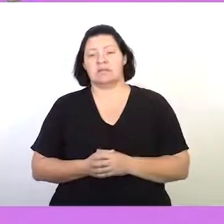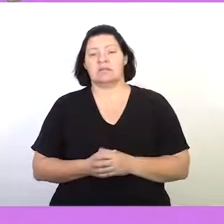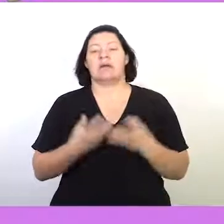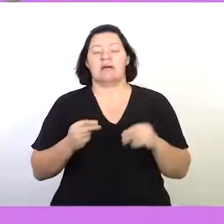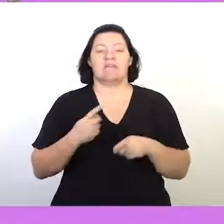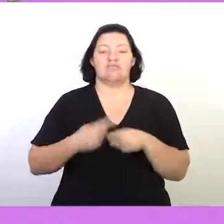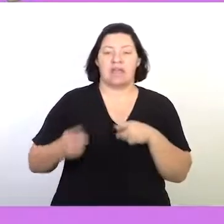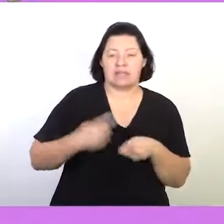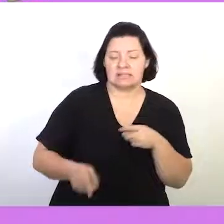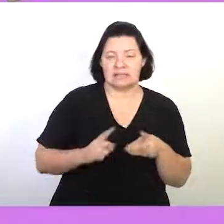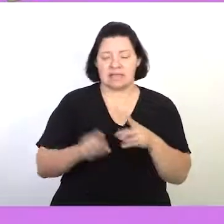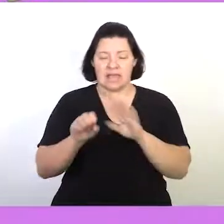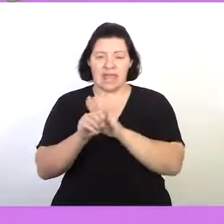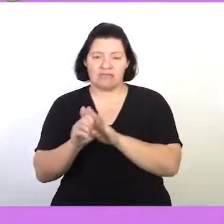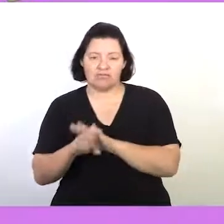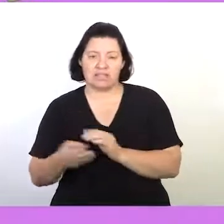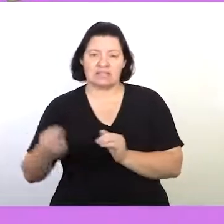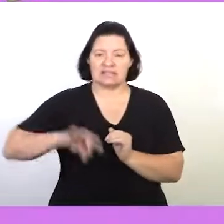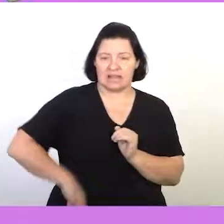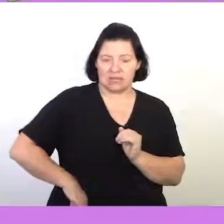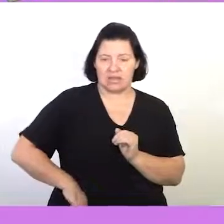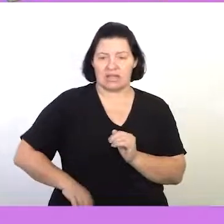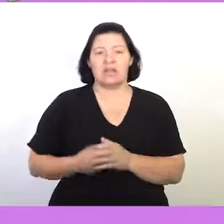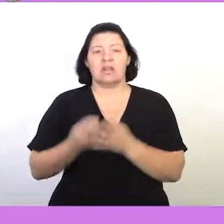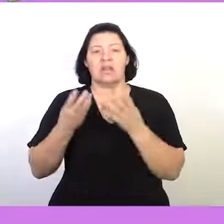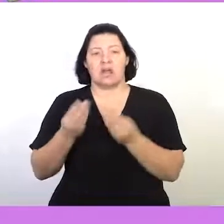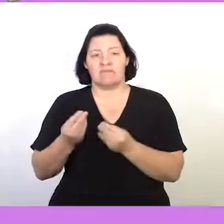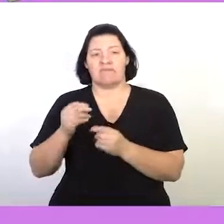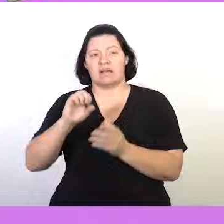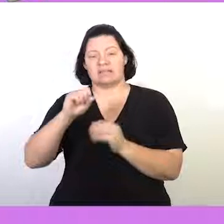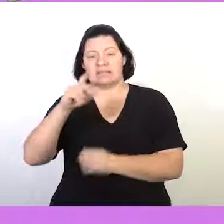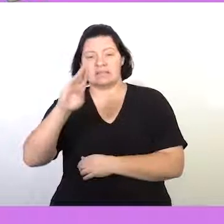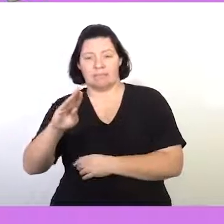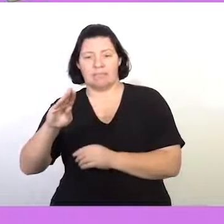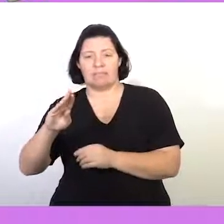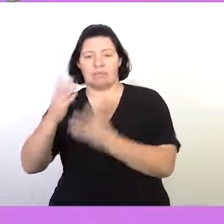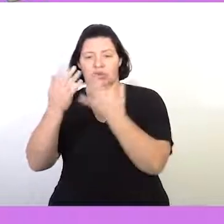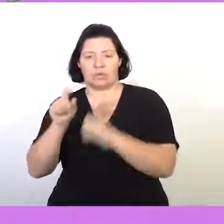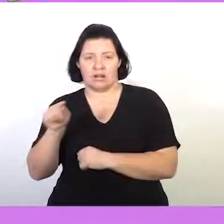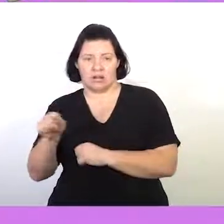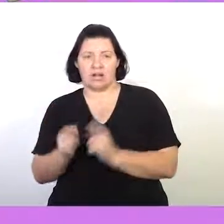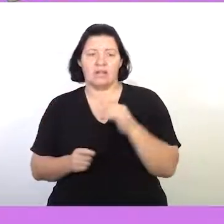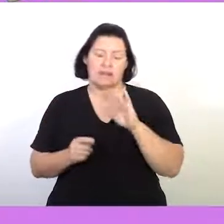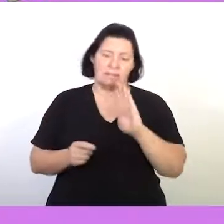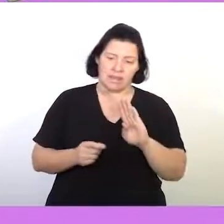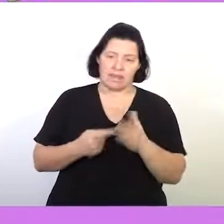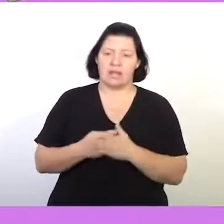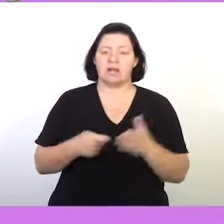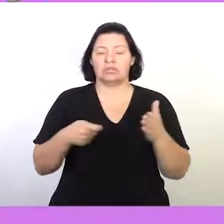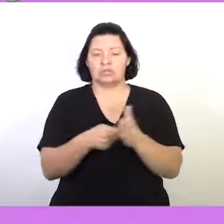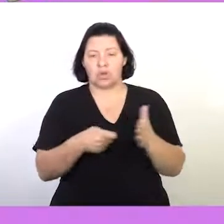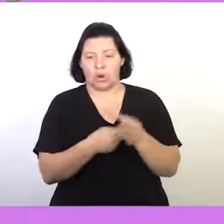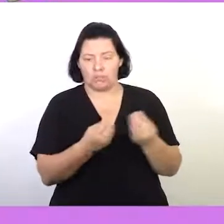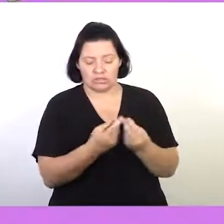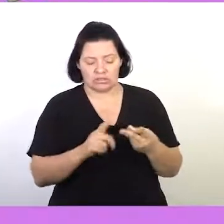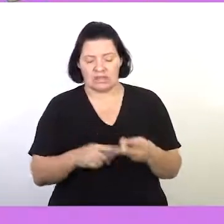we have rent, advertising, salaries, and then we have the subtotal. Then on our B expenses, we have stock